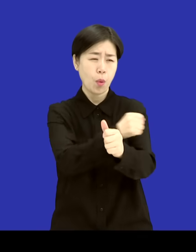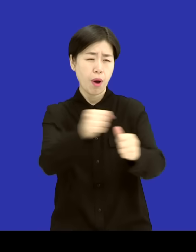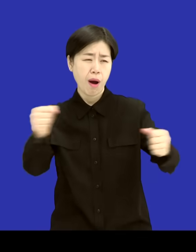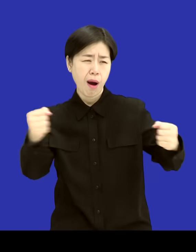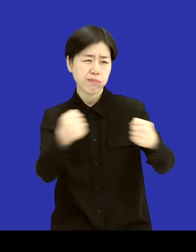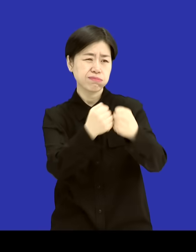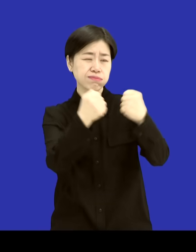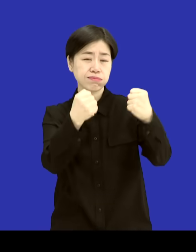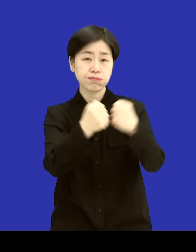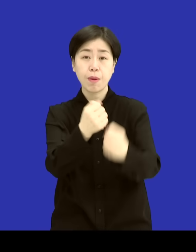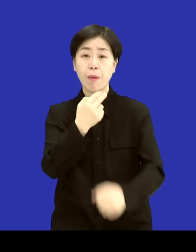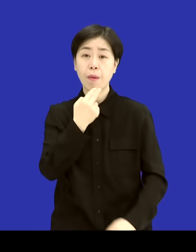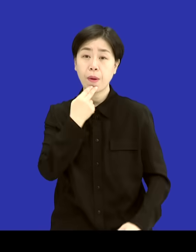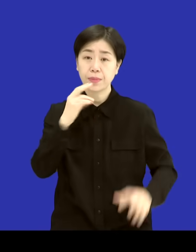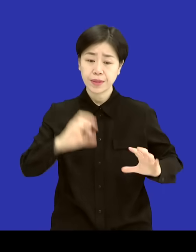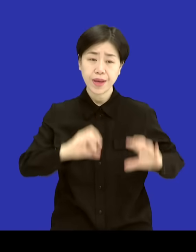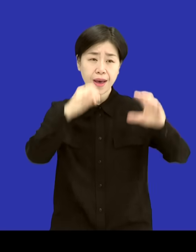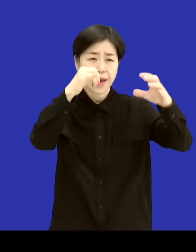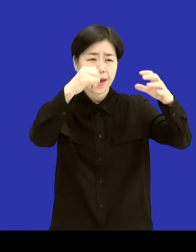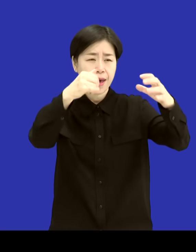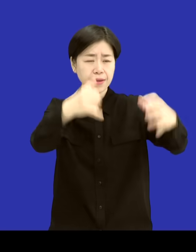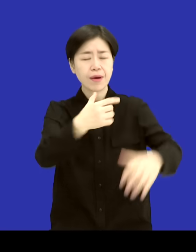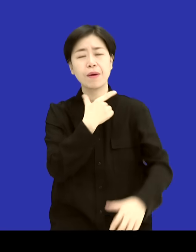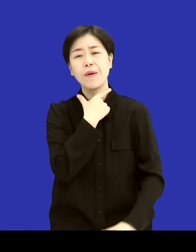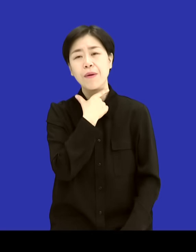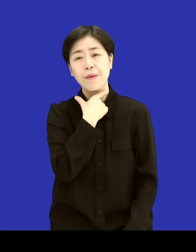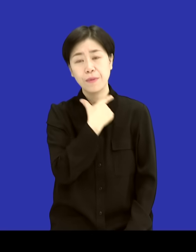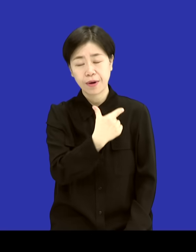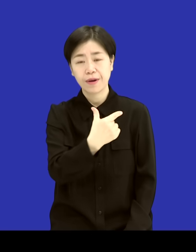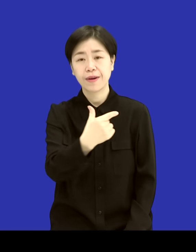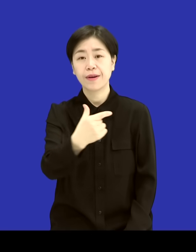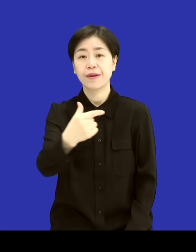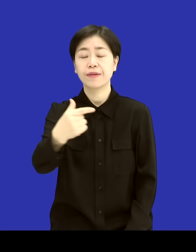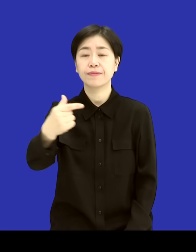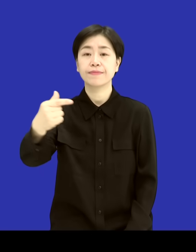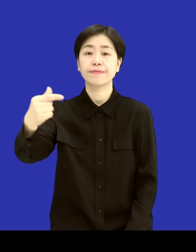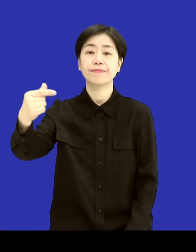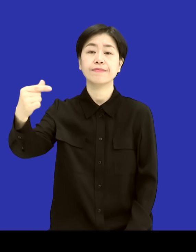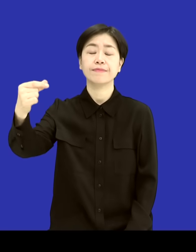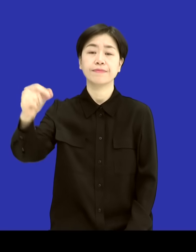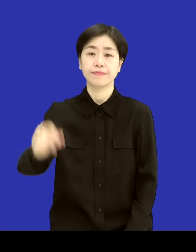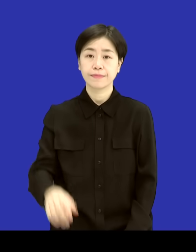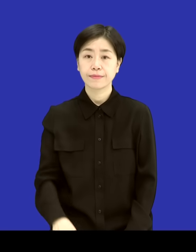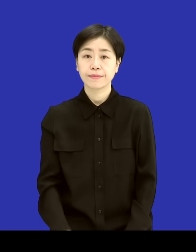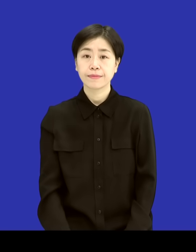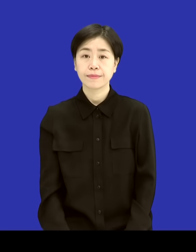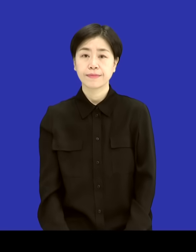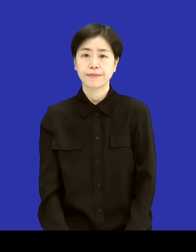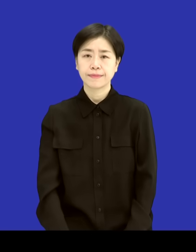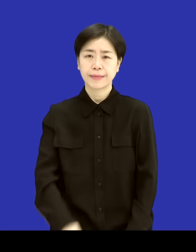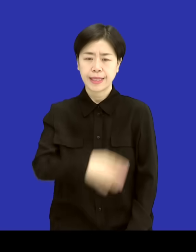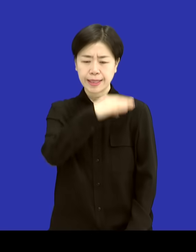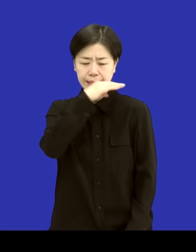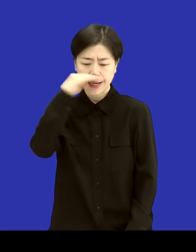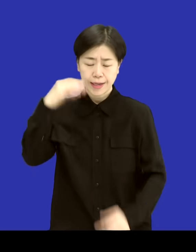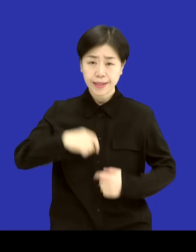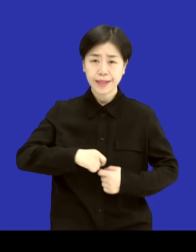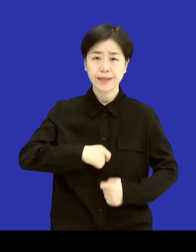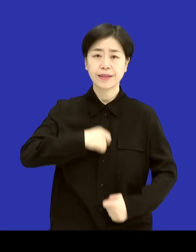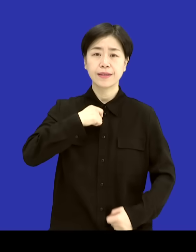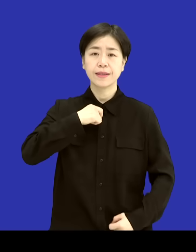Sogniamo un mondo senza più violenza, un